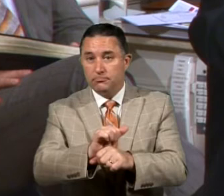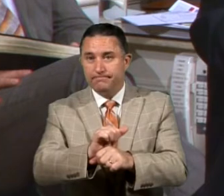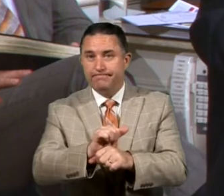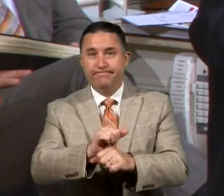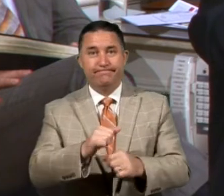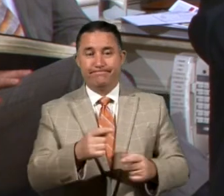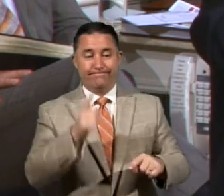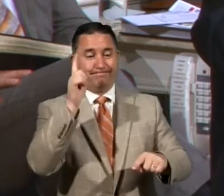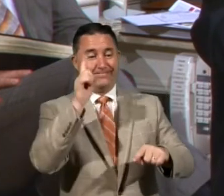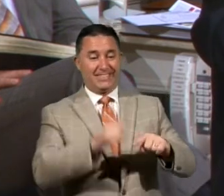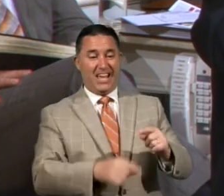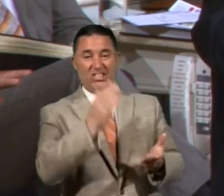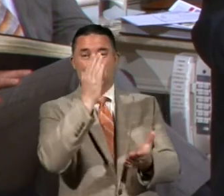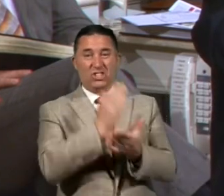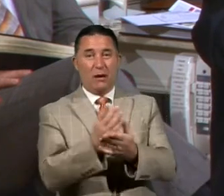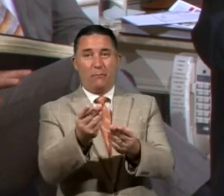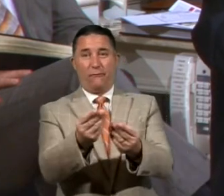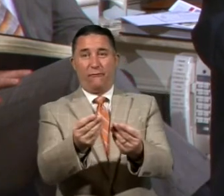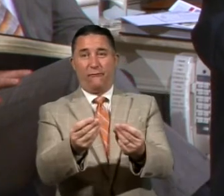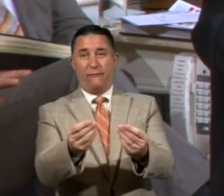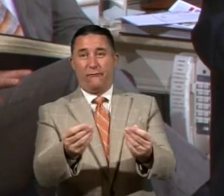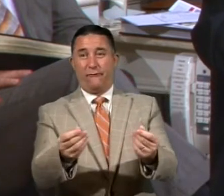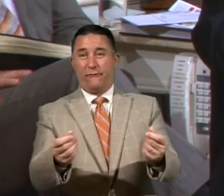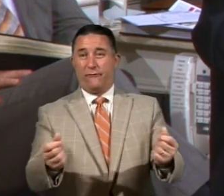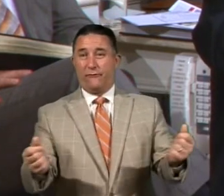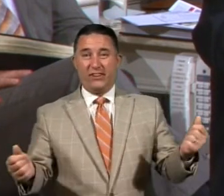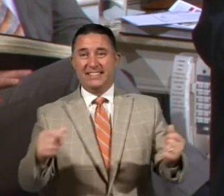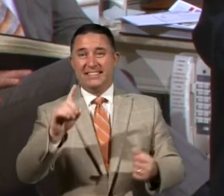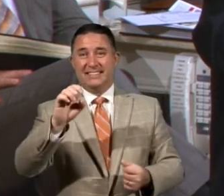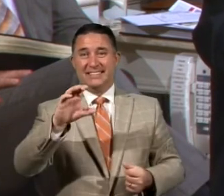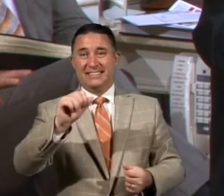then you can't stop the decay, son.